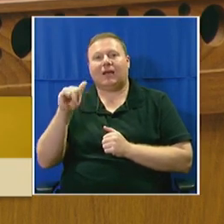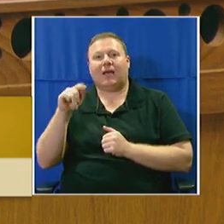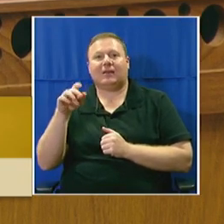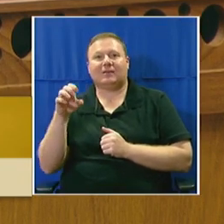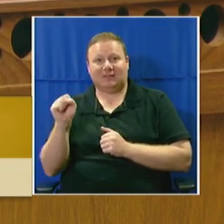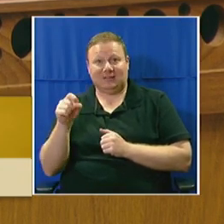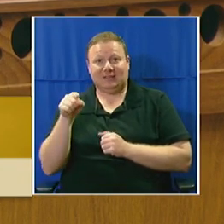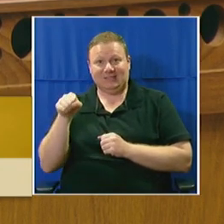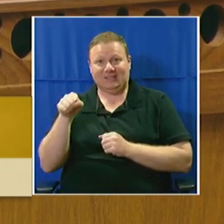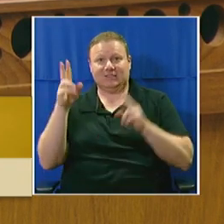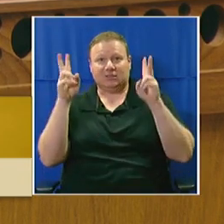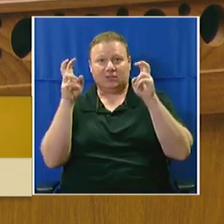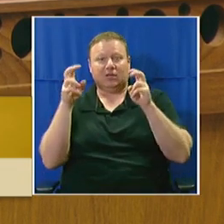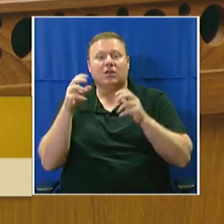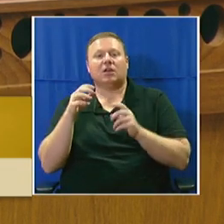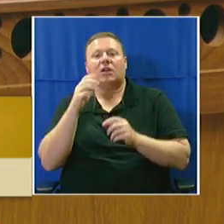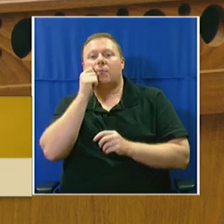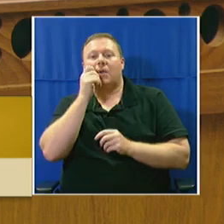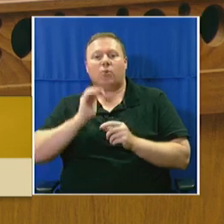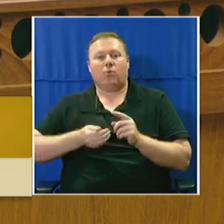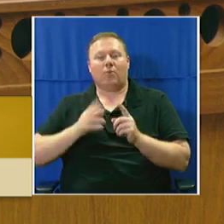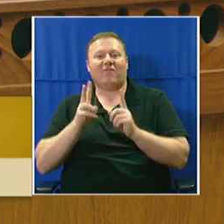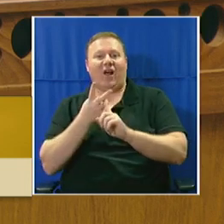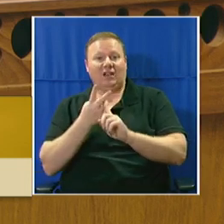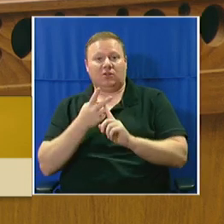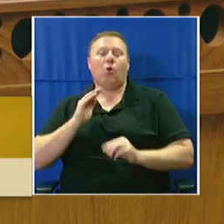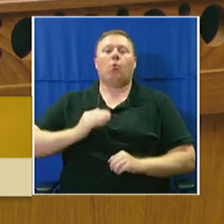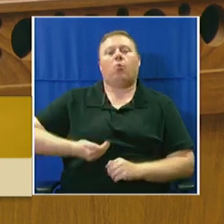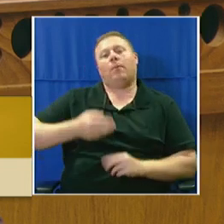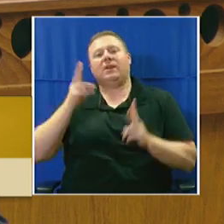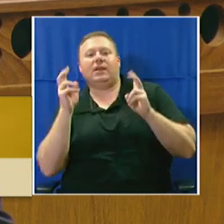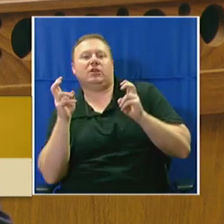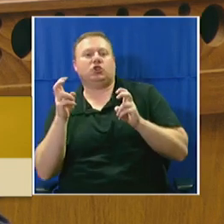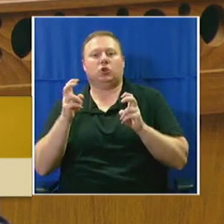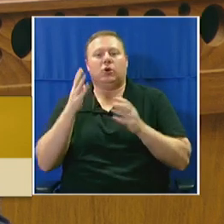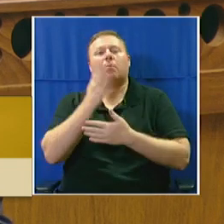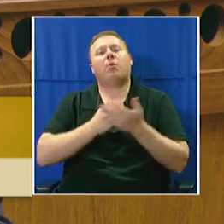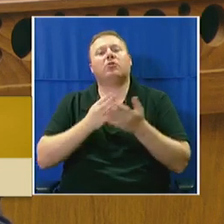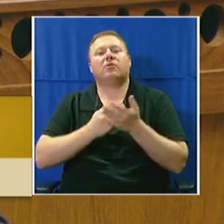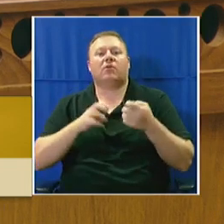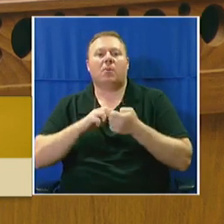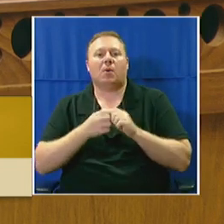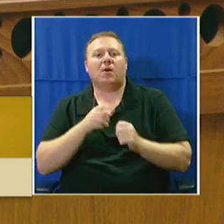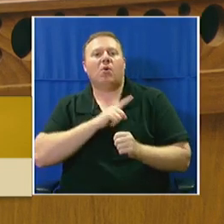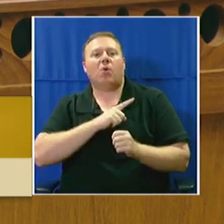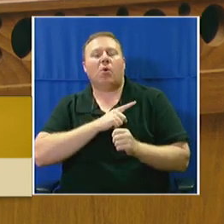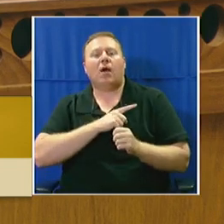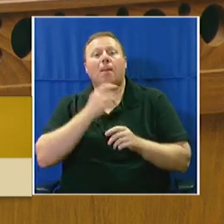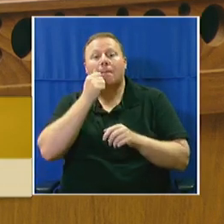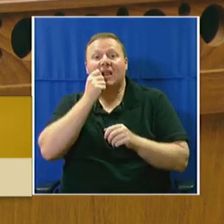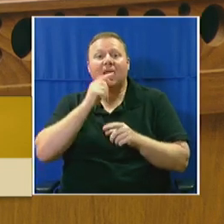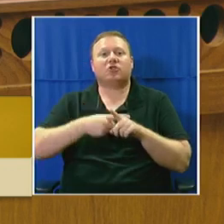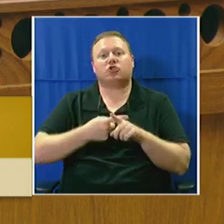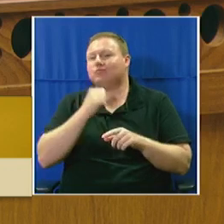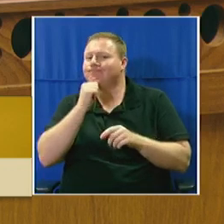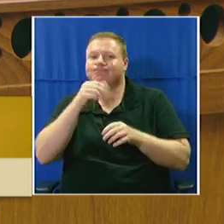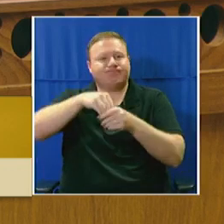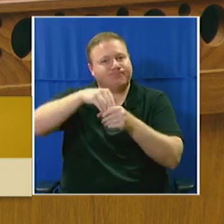honorable thank you Deputy speaker Jackson cats make a significant point on the framing of gender-based